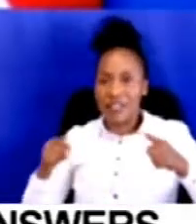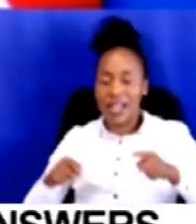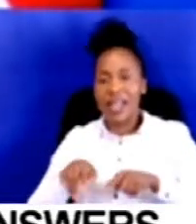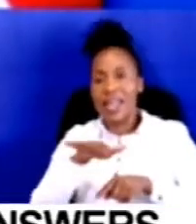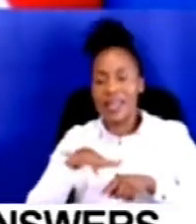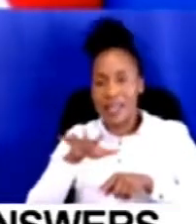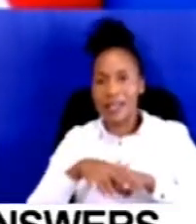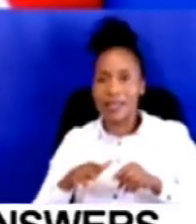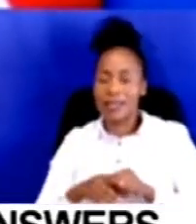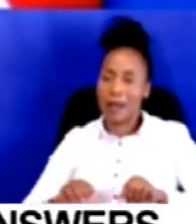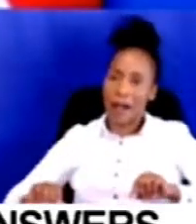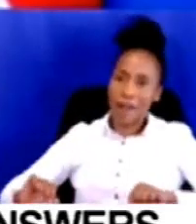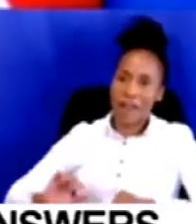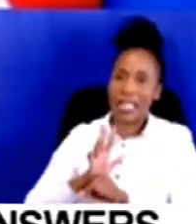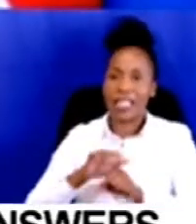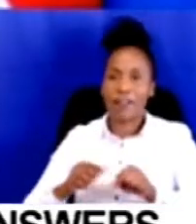the post